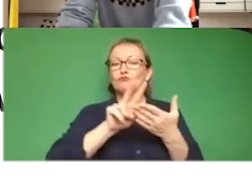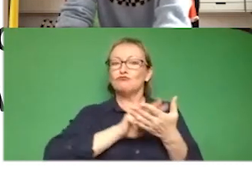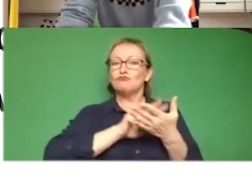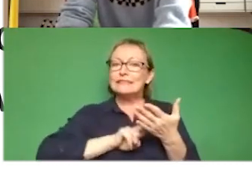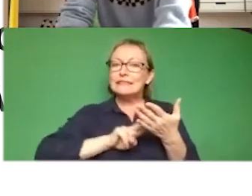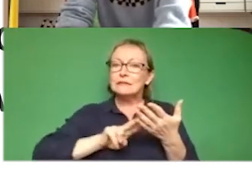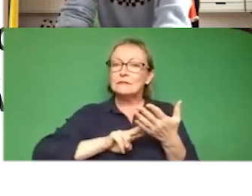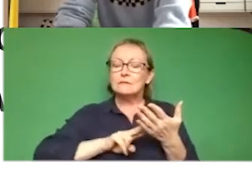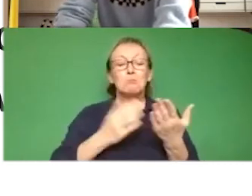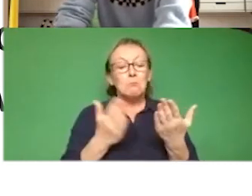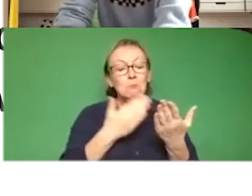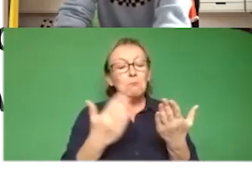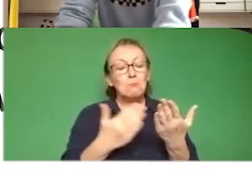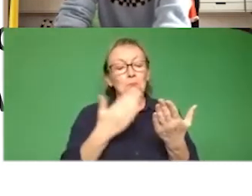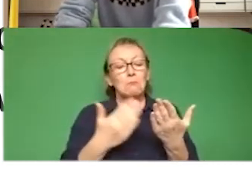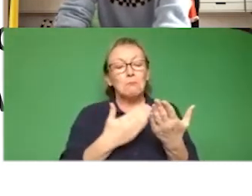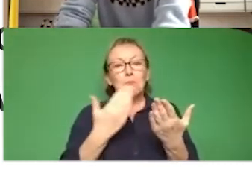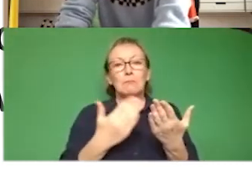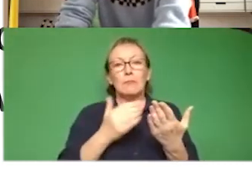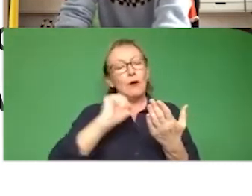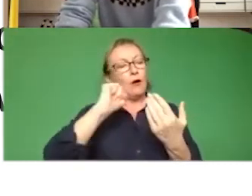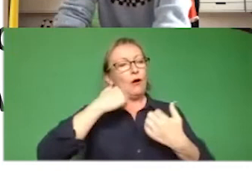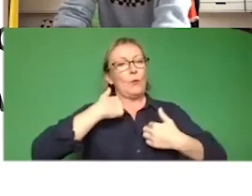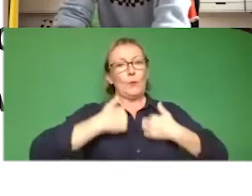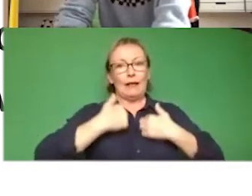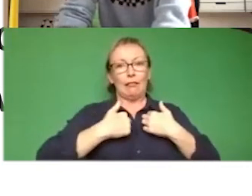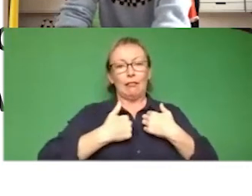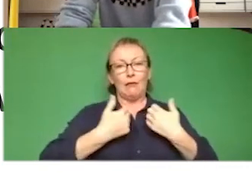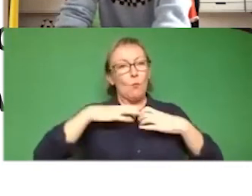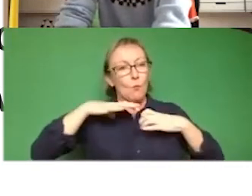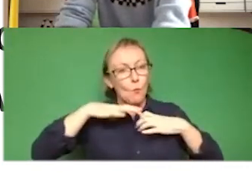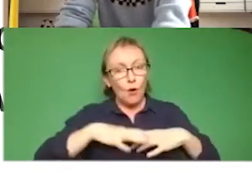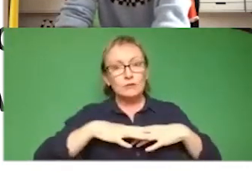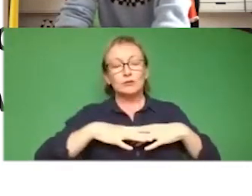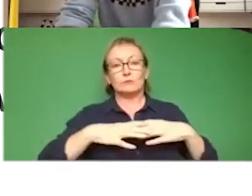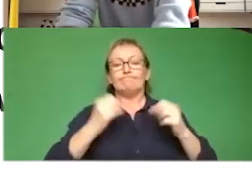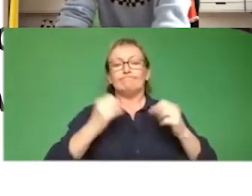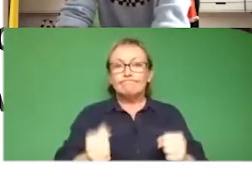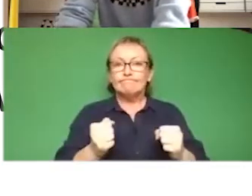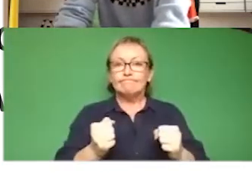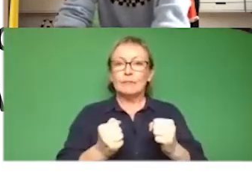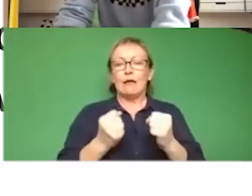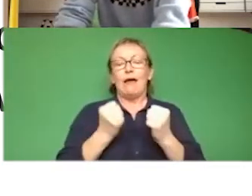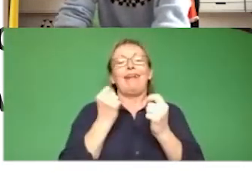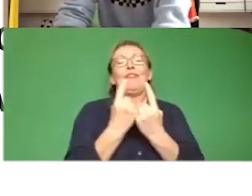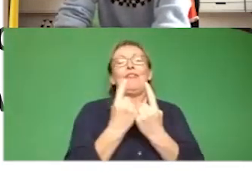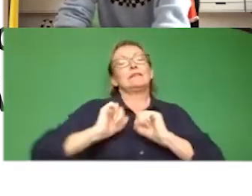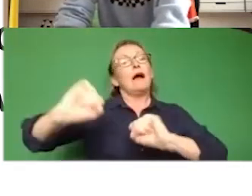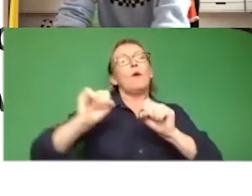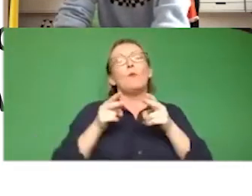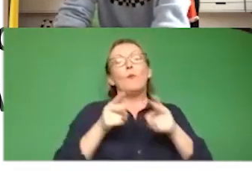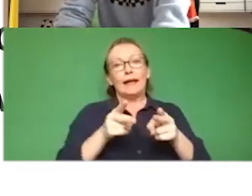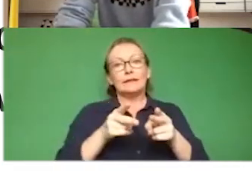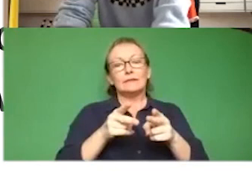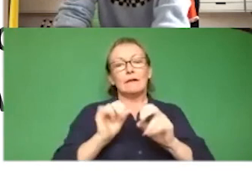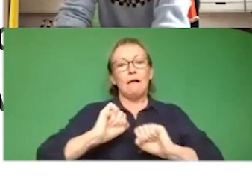this this will and this desire and this determination to do things her way and her in her vision, you